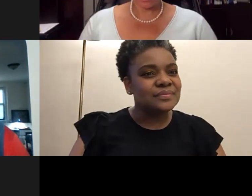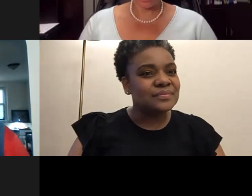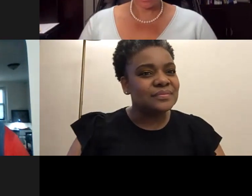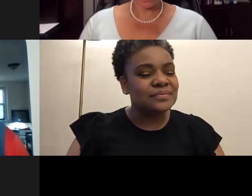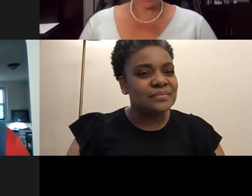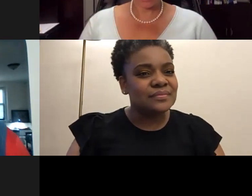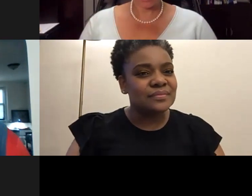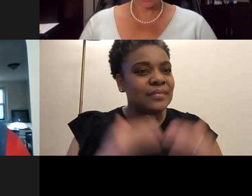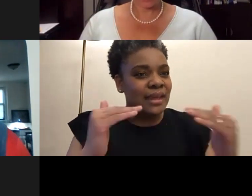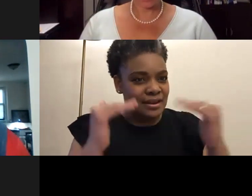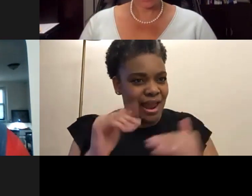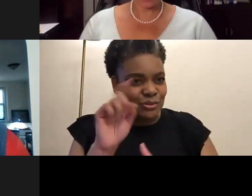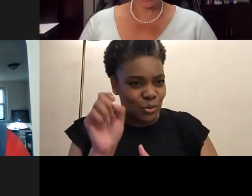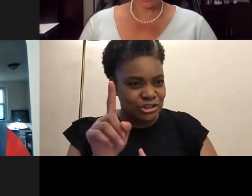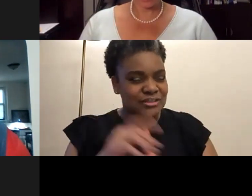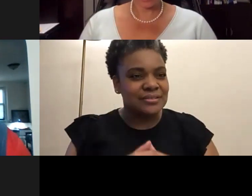Okay.